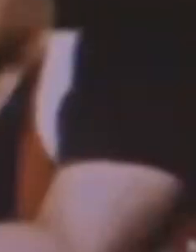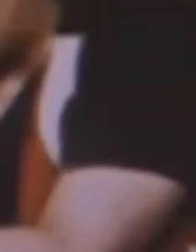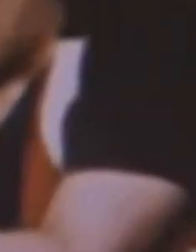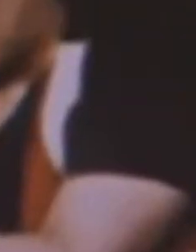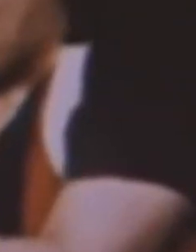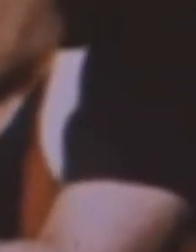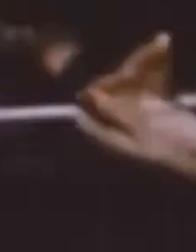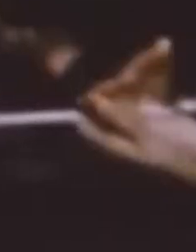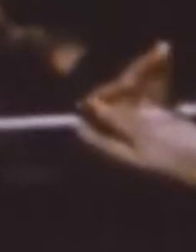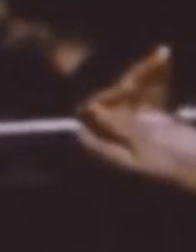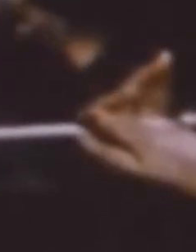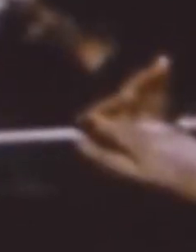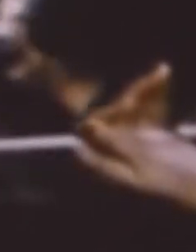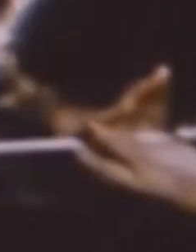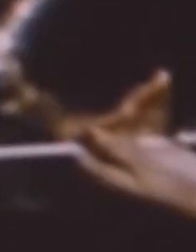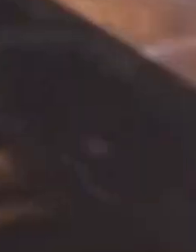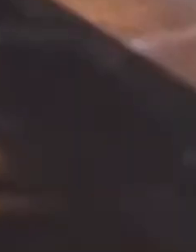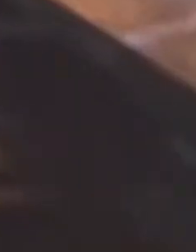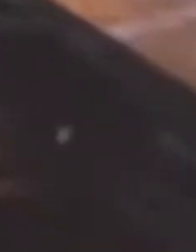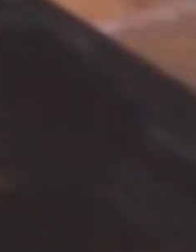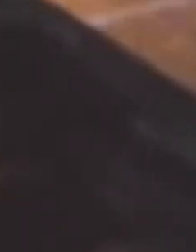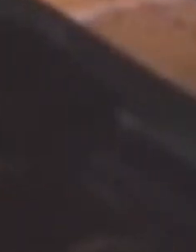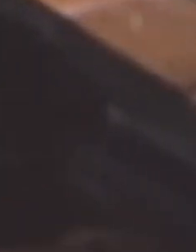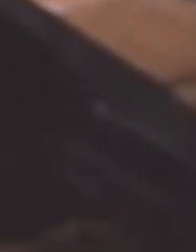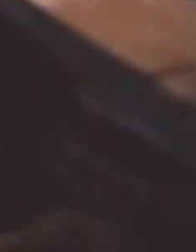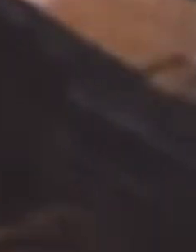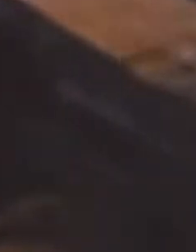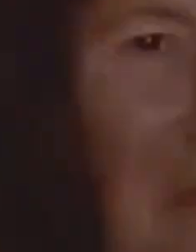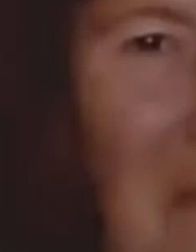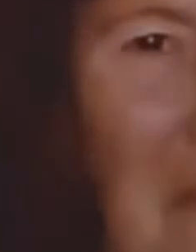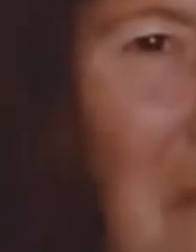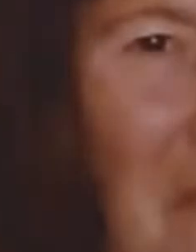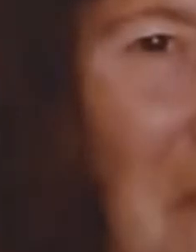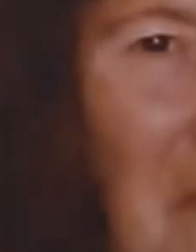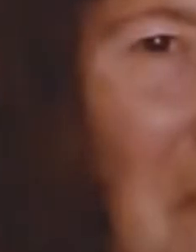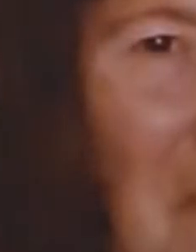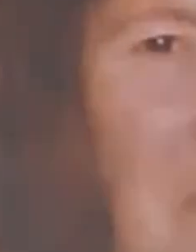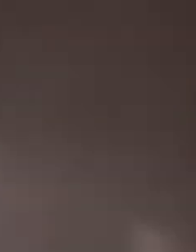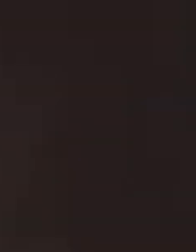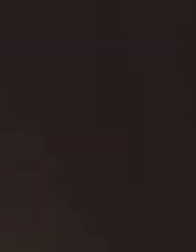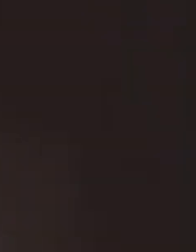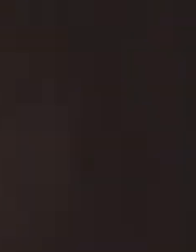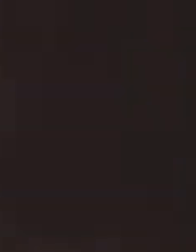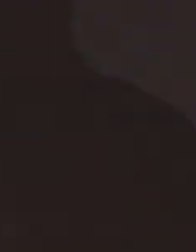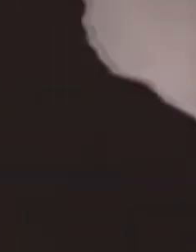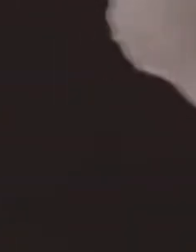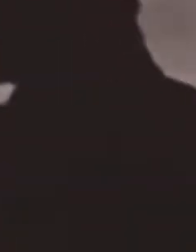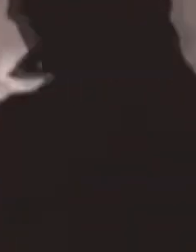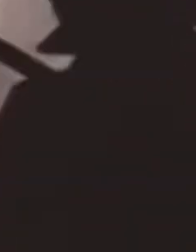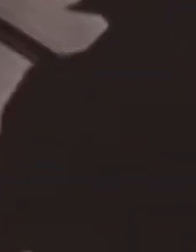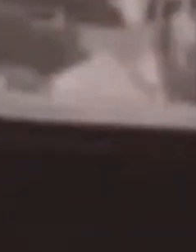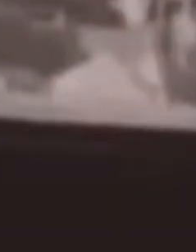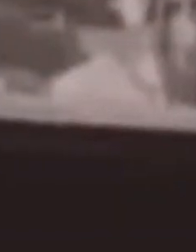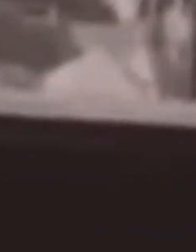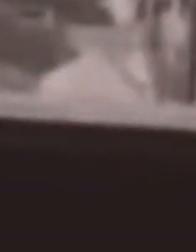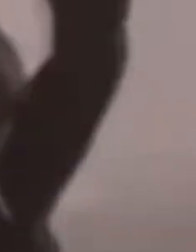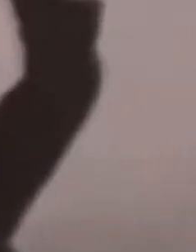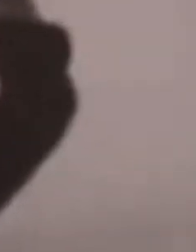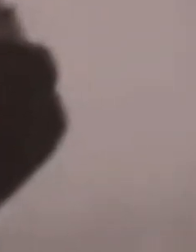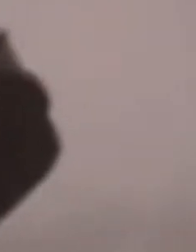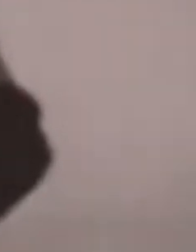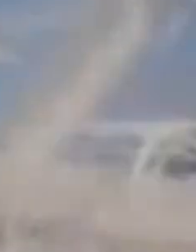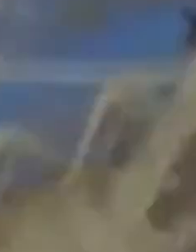on a bomber assembly line during the Second World War. Grandfather poured steel in Buffalo that would